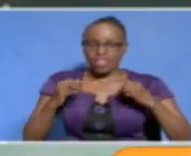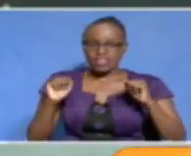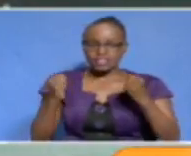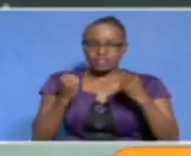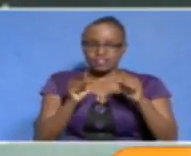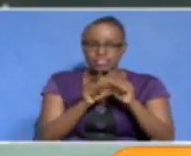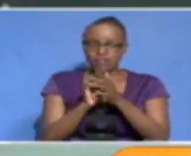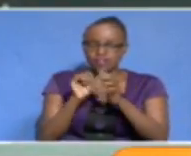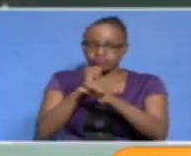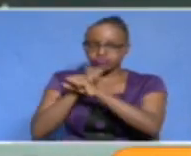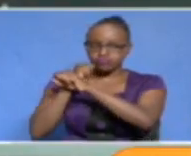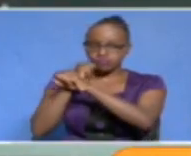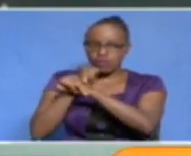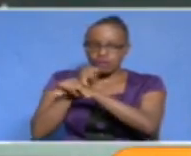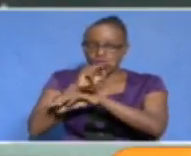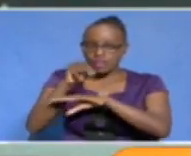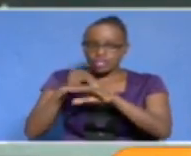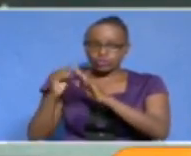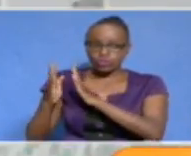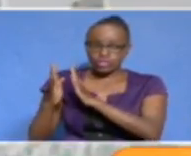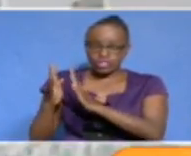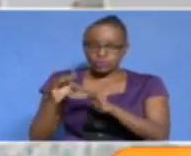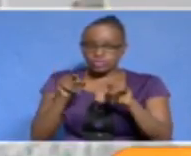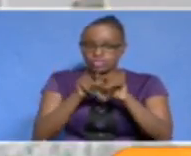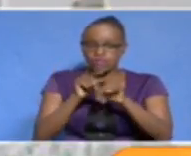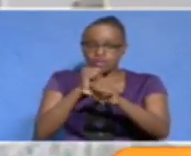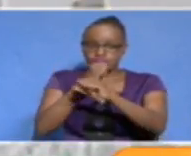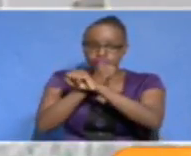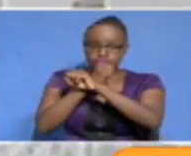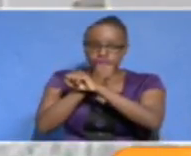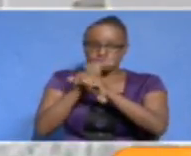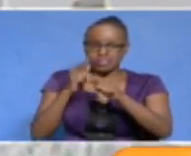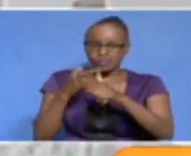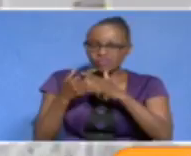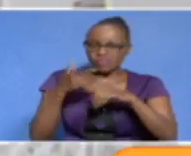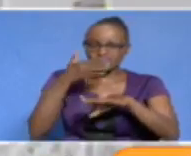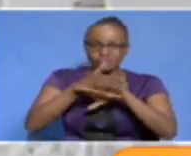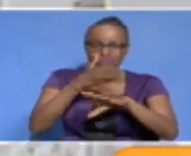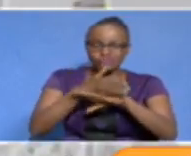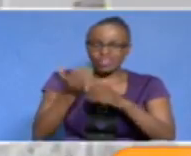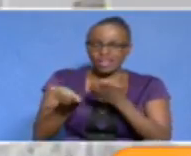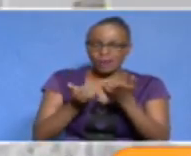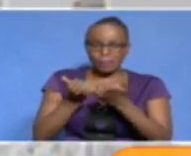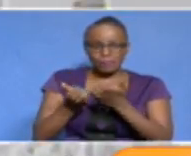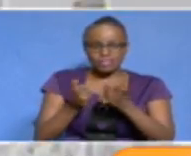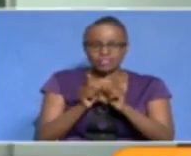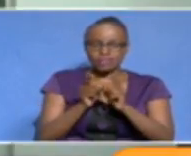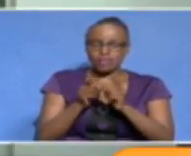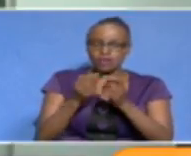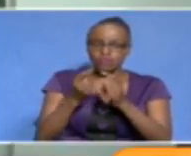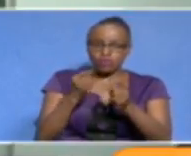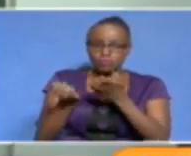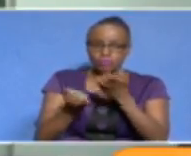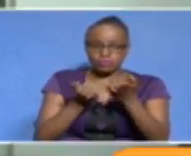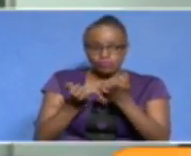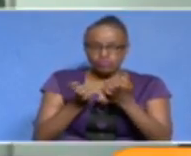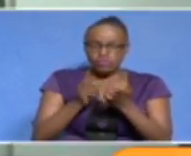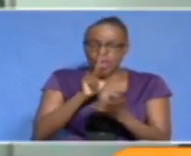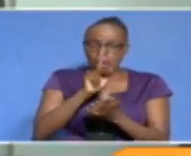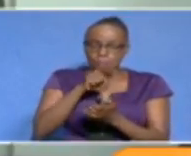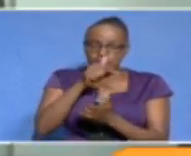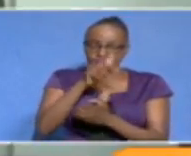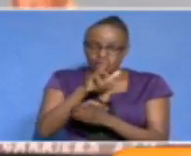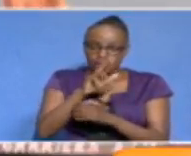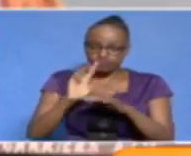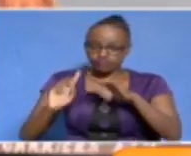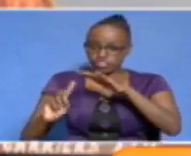as safeguarding the country's national security and prevent deceptive trade practices. According to Trade and Industry Cabinet Secretary Peter Munya, if